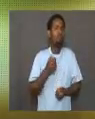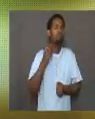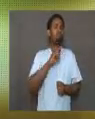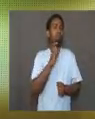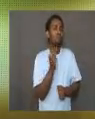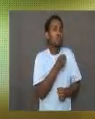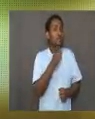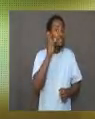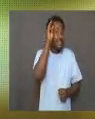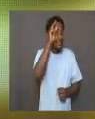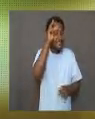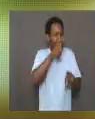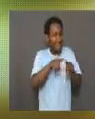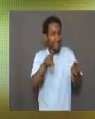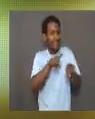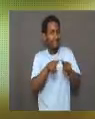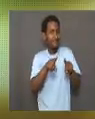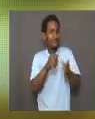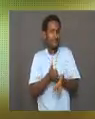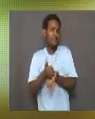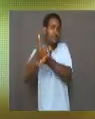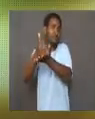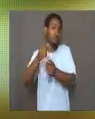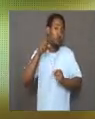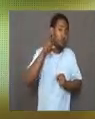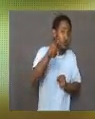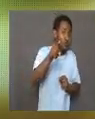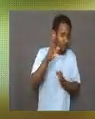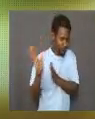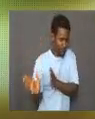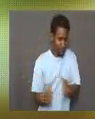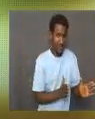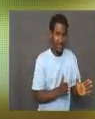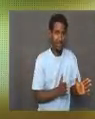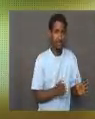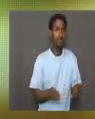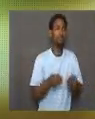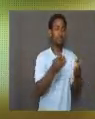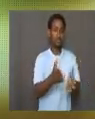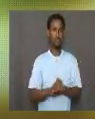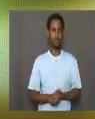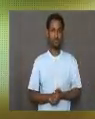cultural diversity assist you to prepare the presentation?